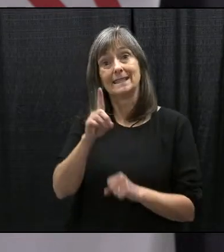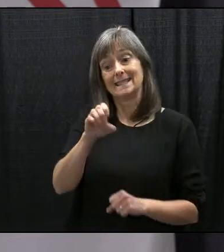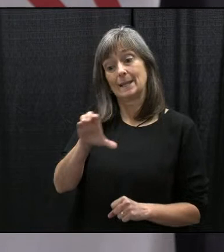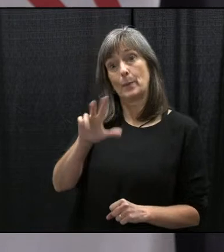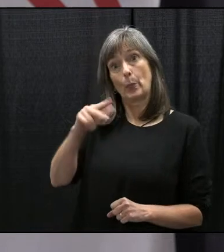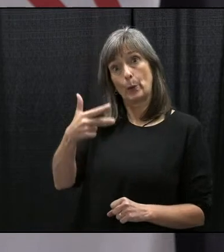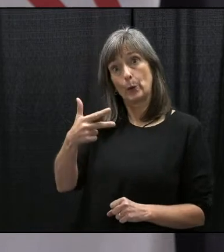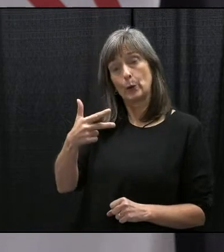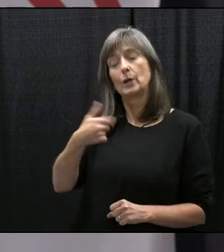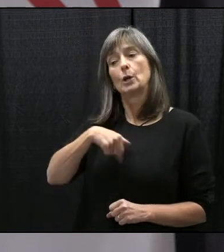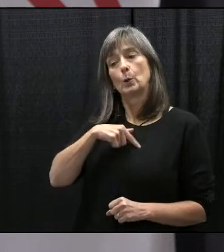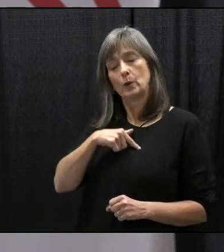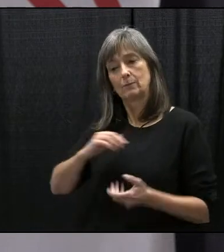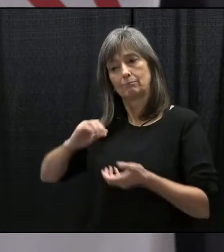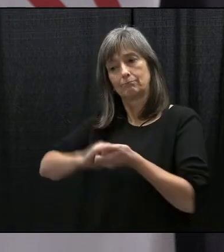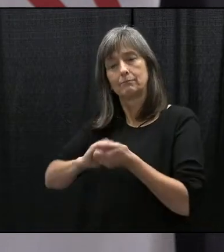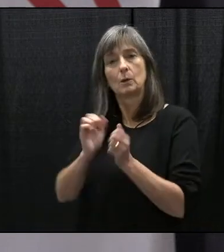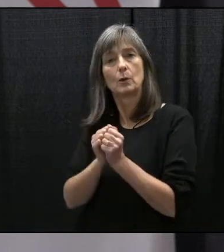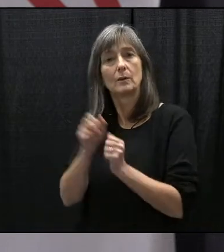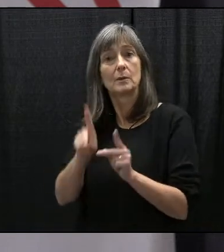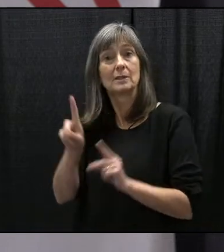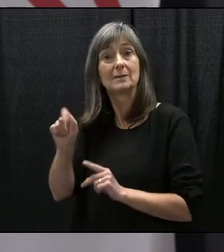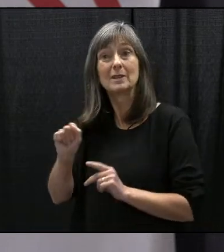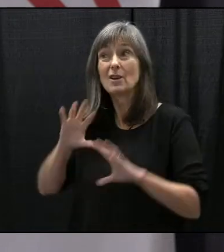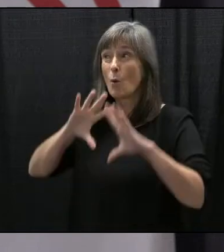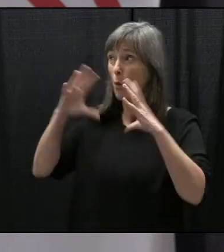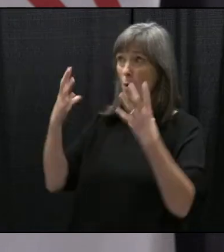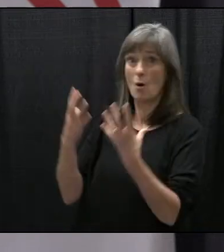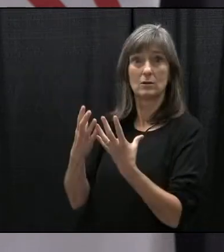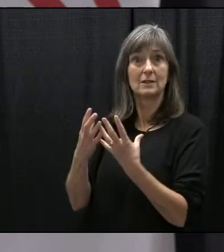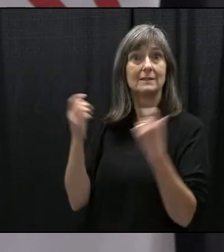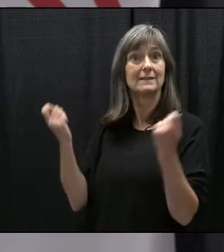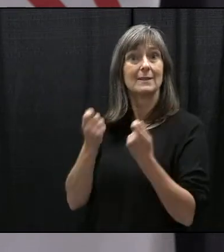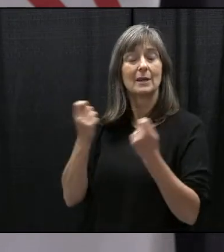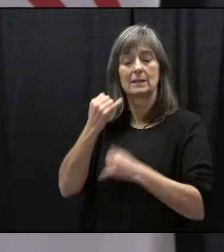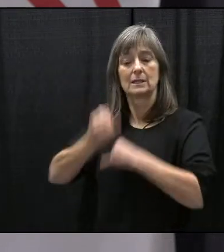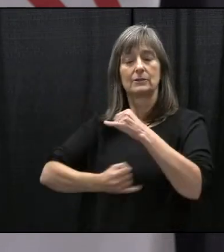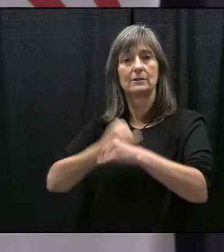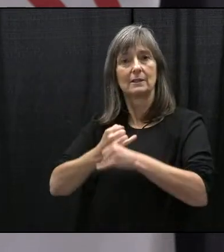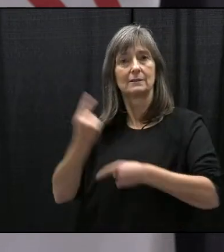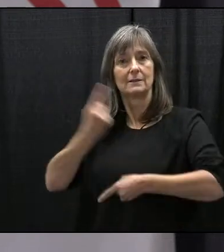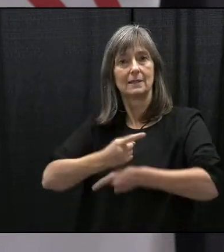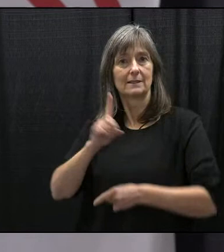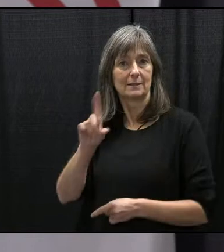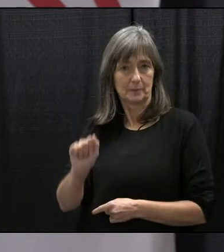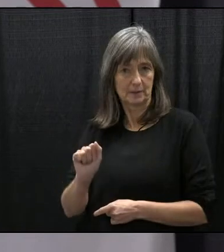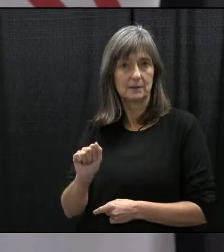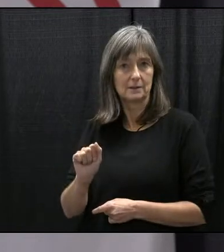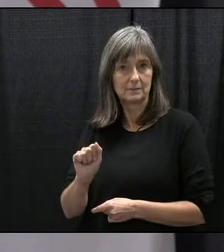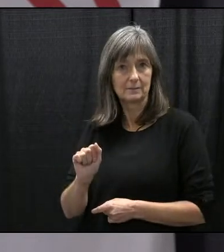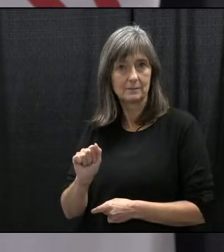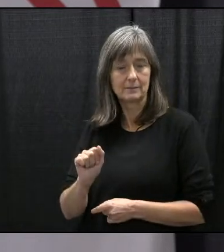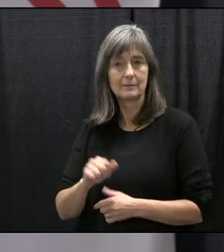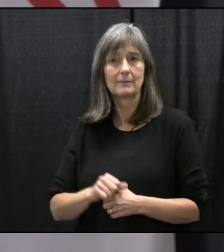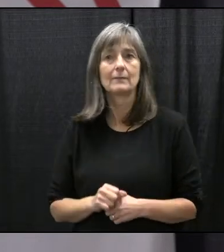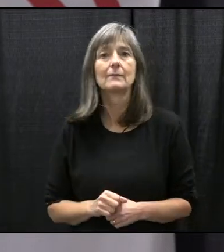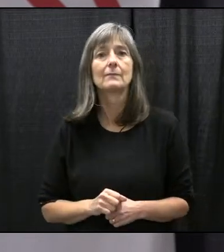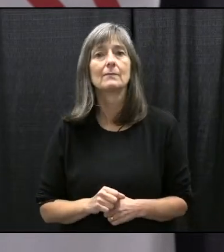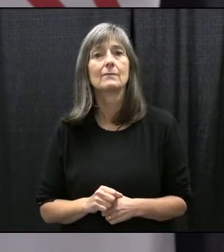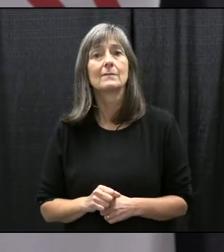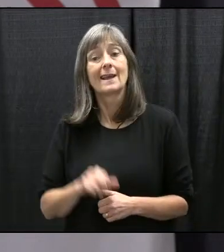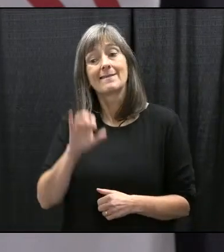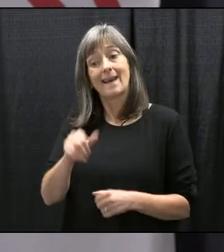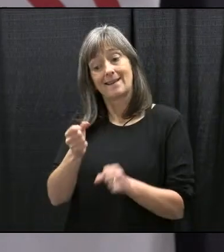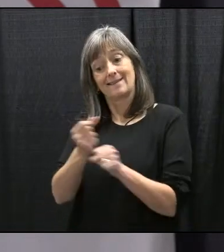come together to join persons with disabilities around the world in celebration of the International Day of Persons with Disabilities. The